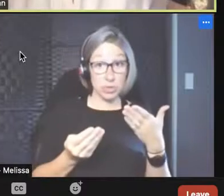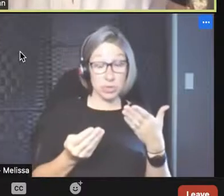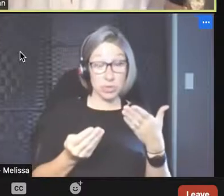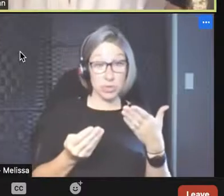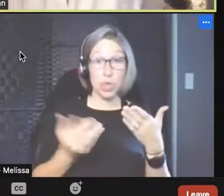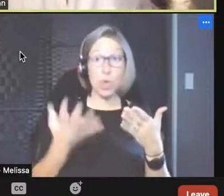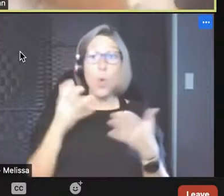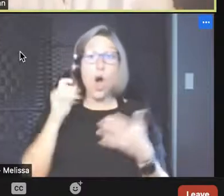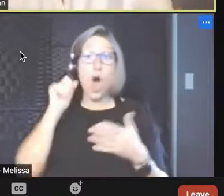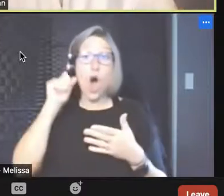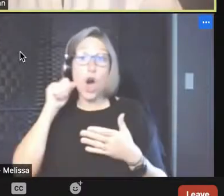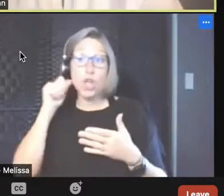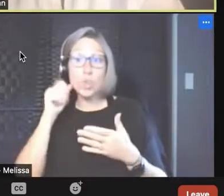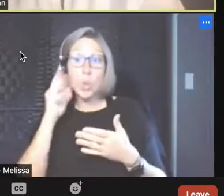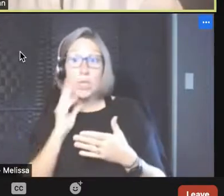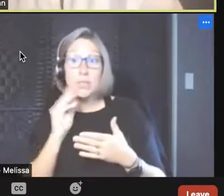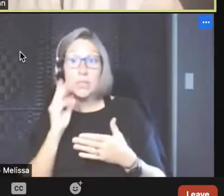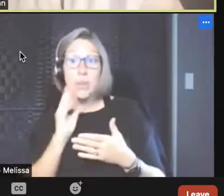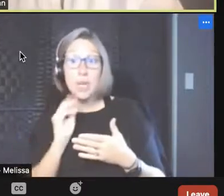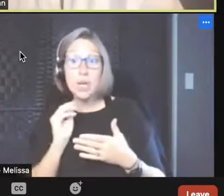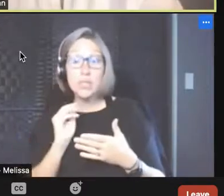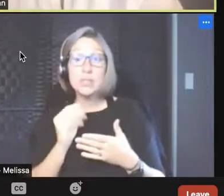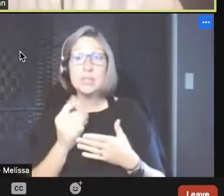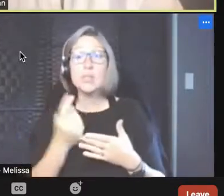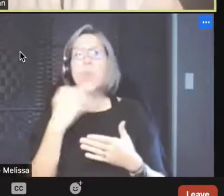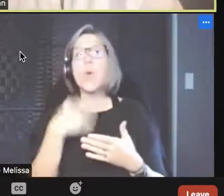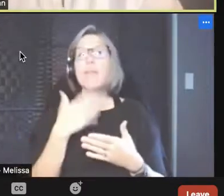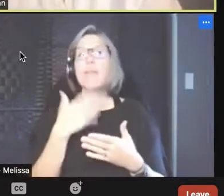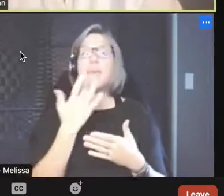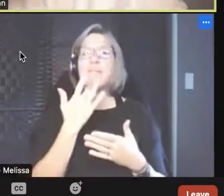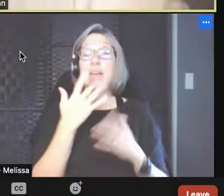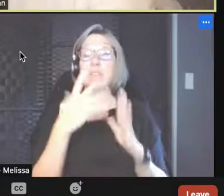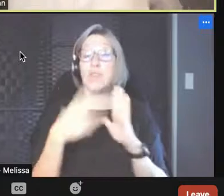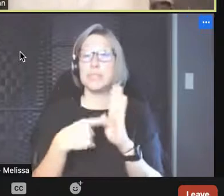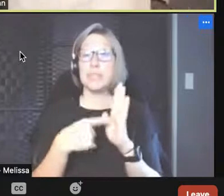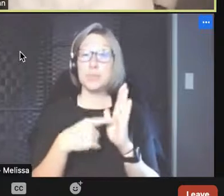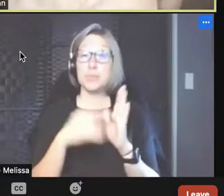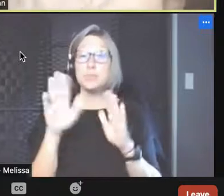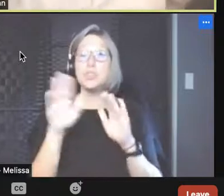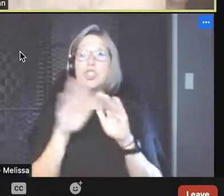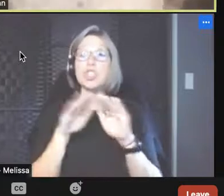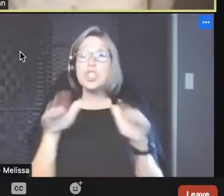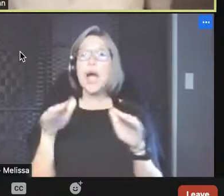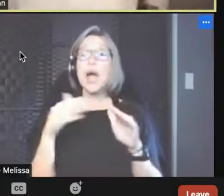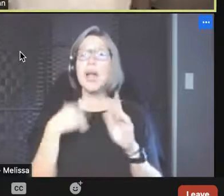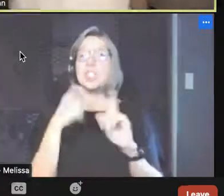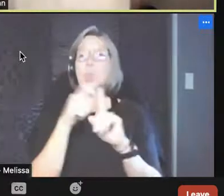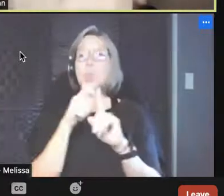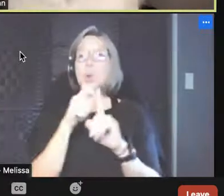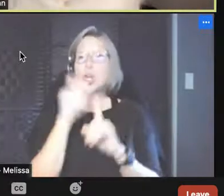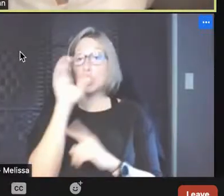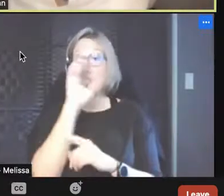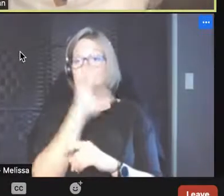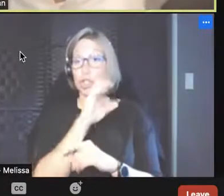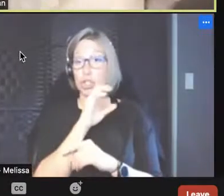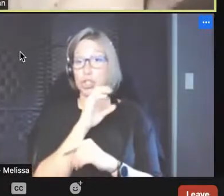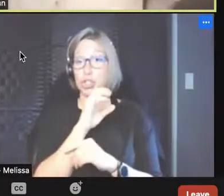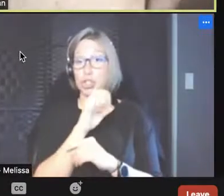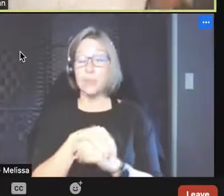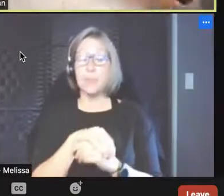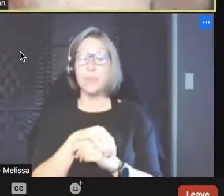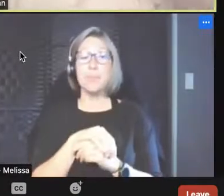an auditory experience? Let's say, this is one of my favorite examples. Child gets a word search. Anybody who has a child who's doing